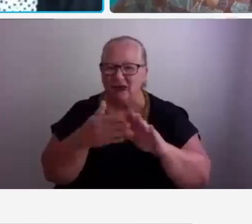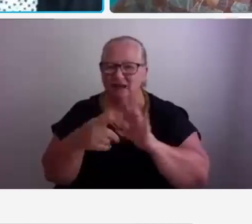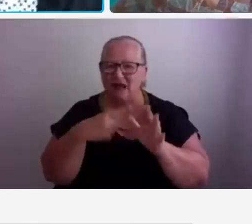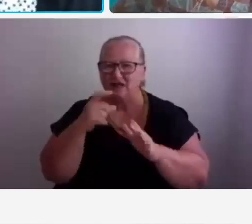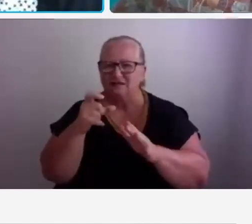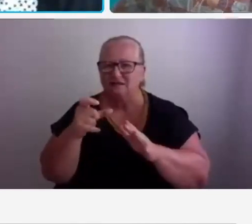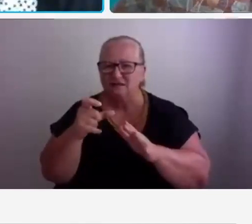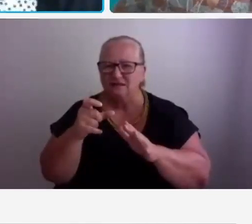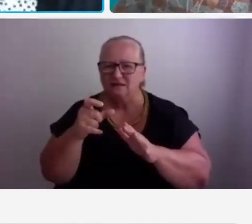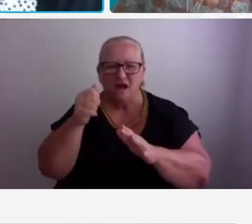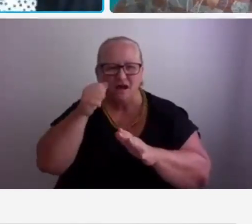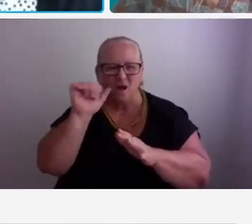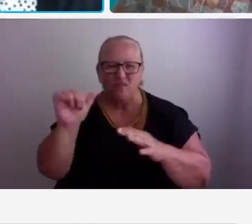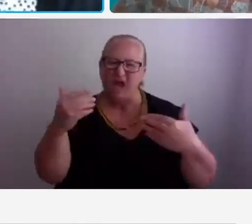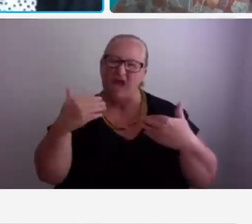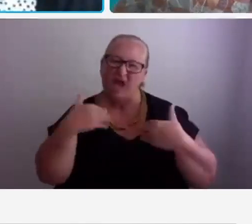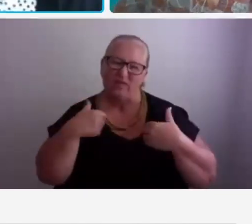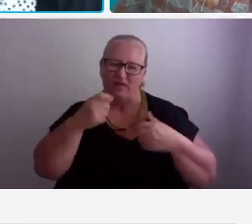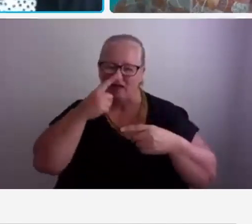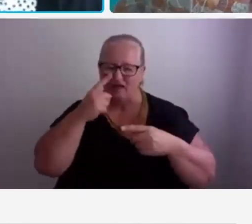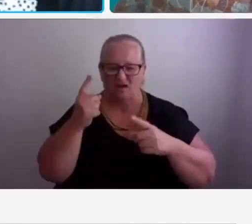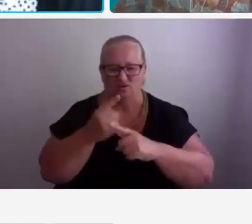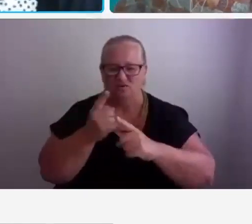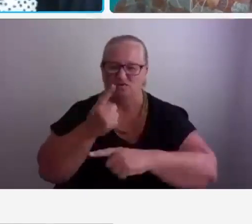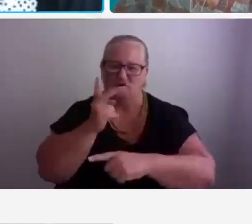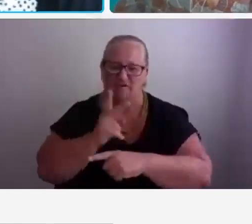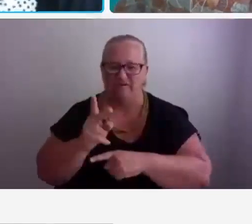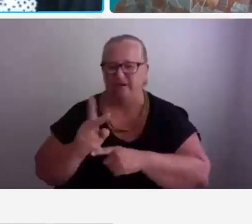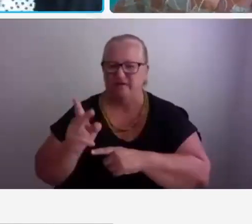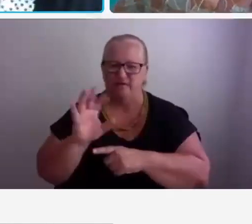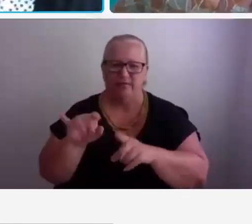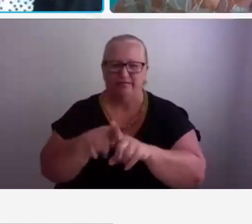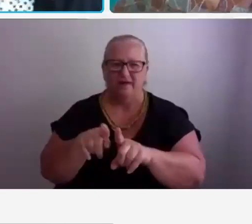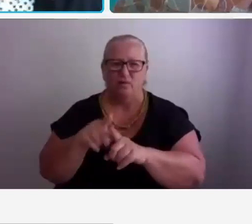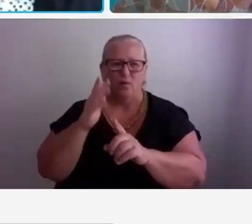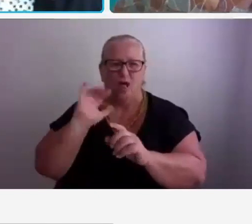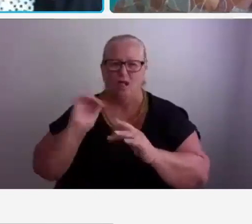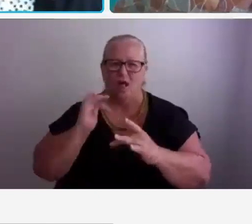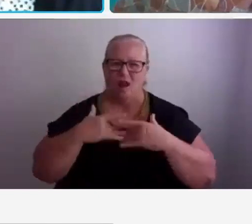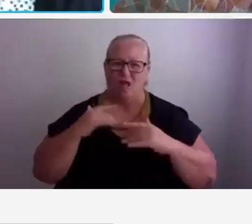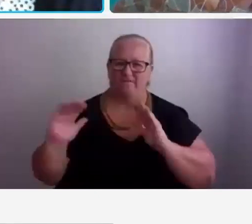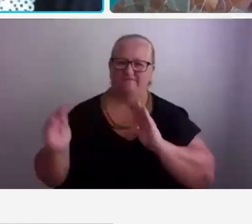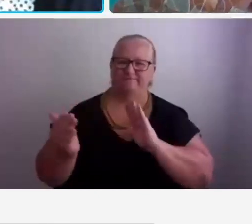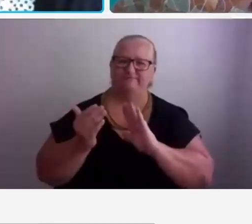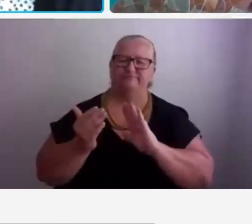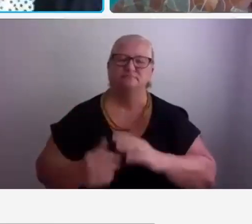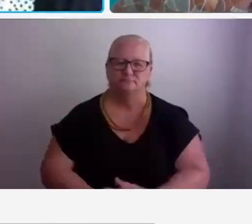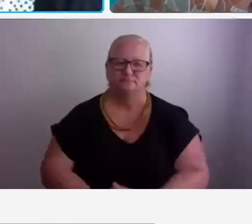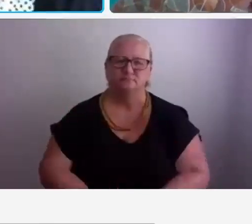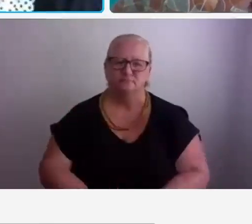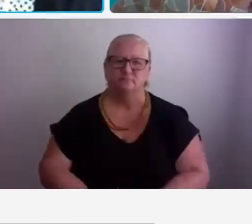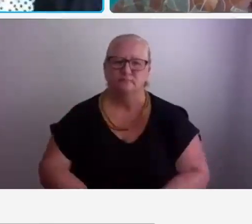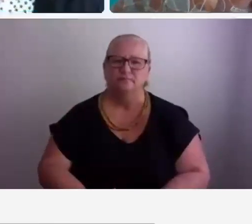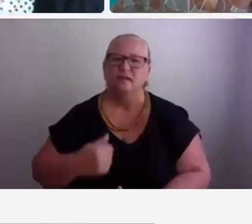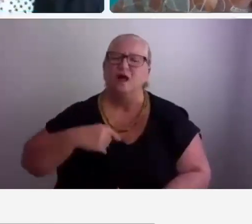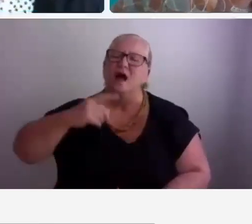care residents' health conditions and care needs can change multiple times towards the end of their lives? So I think